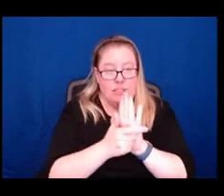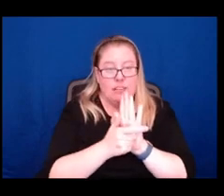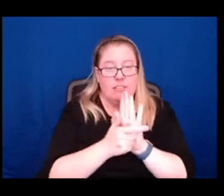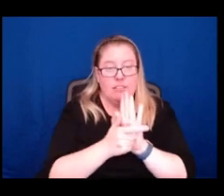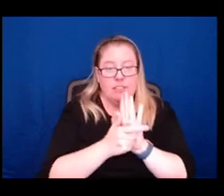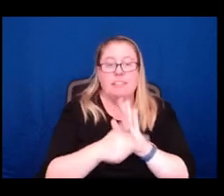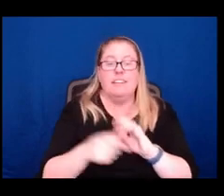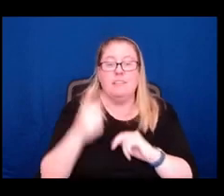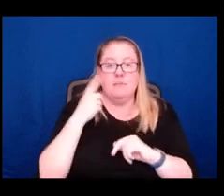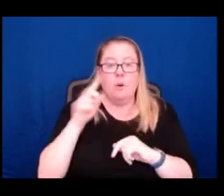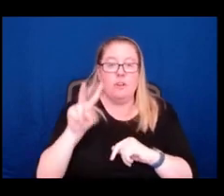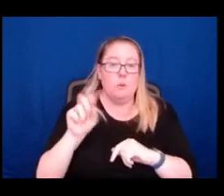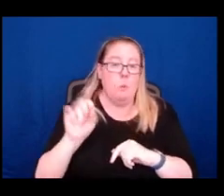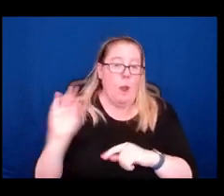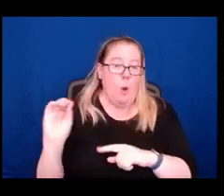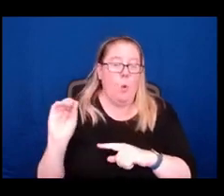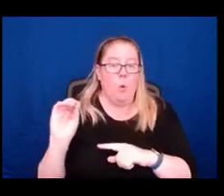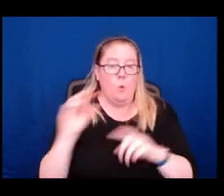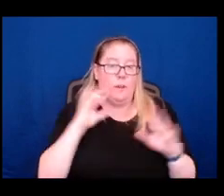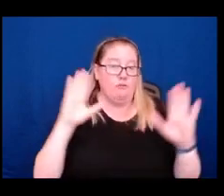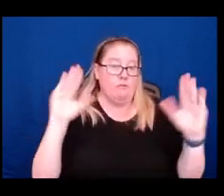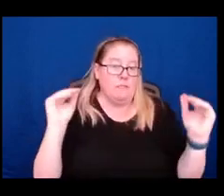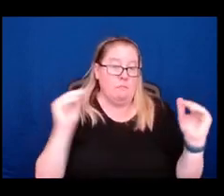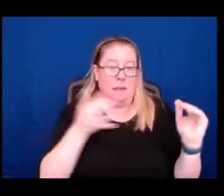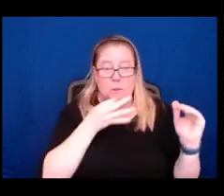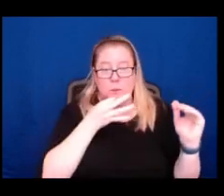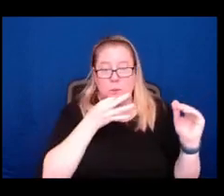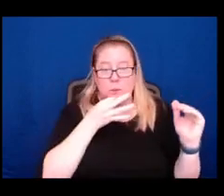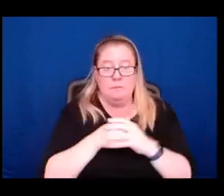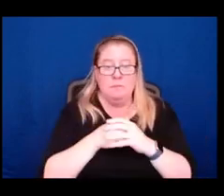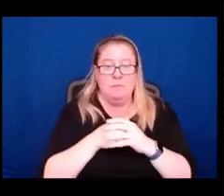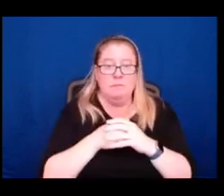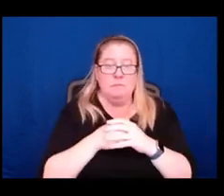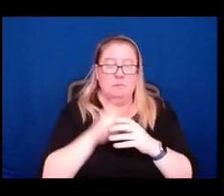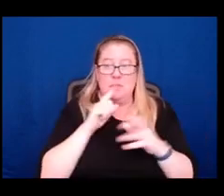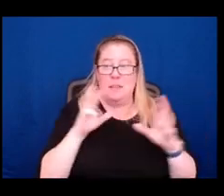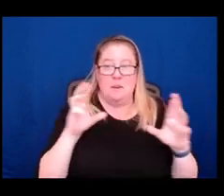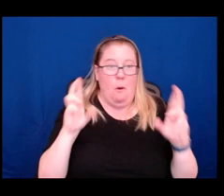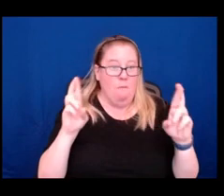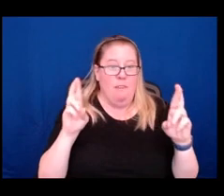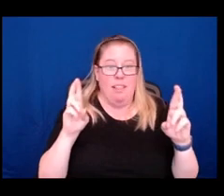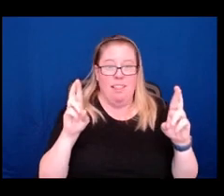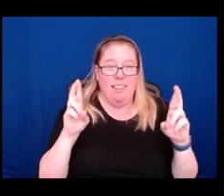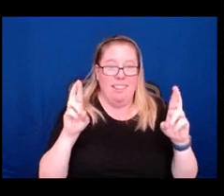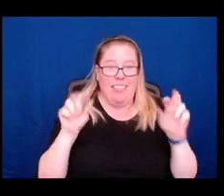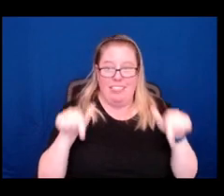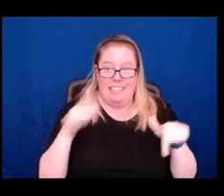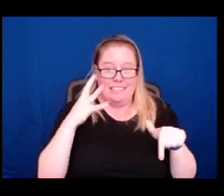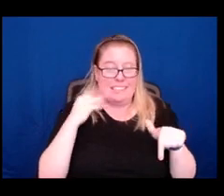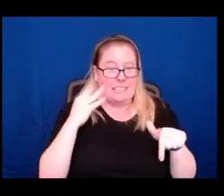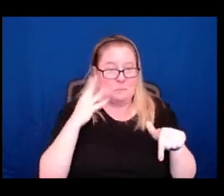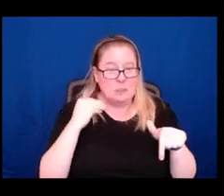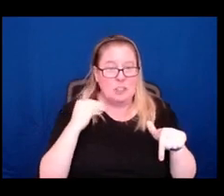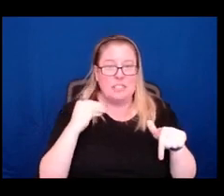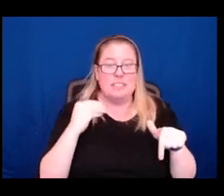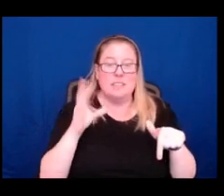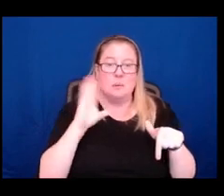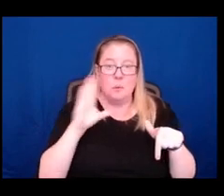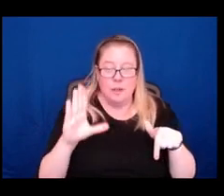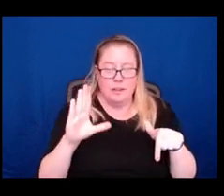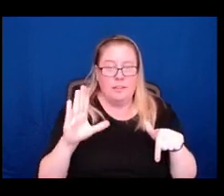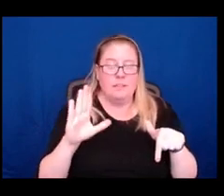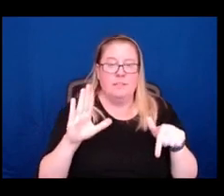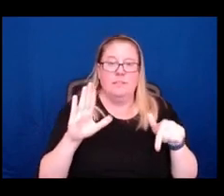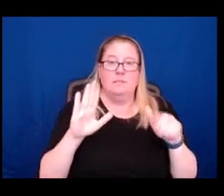in the Momnibus 2.0 that we can be expecting. And so we're very hopeful, you know, that these experiences will